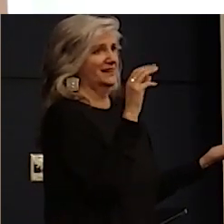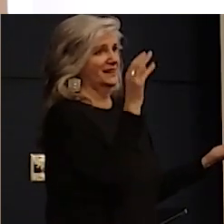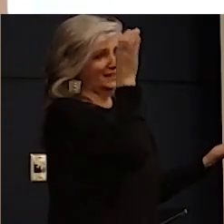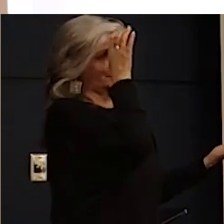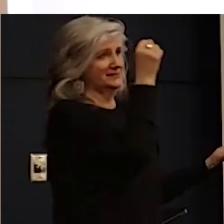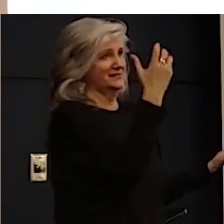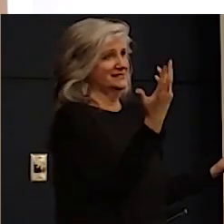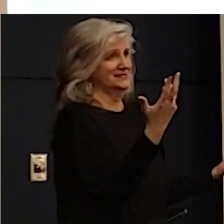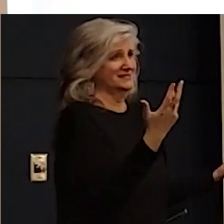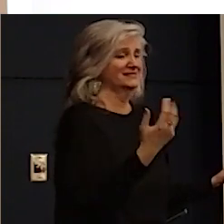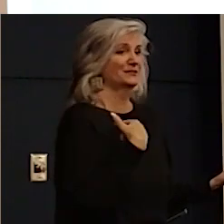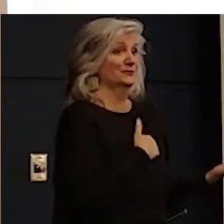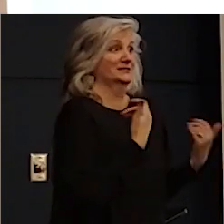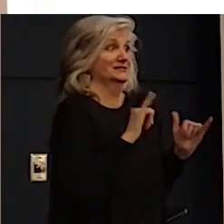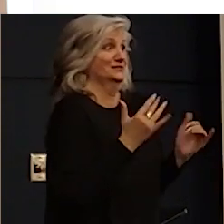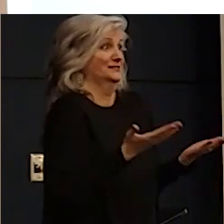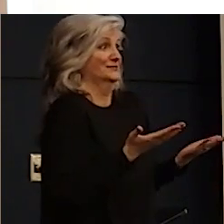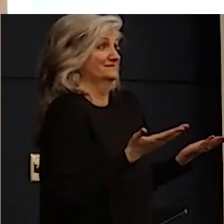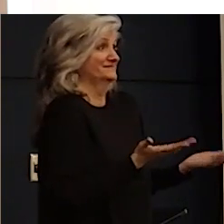And yet, here we are.